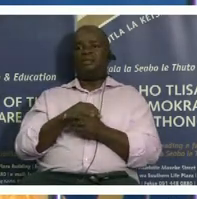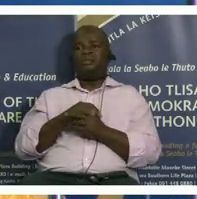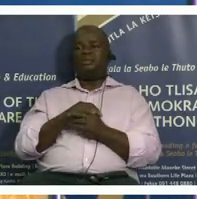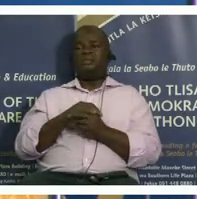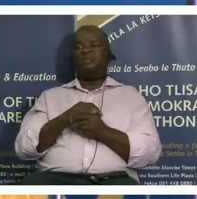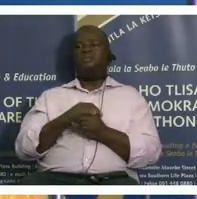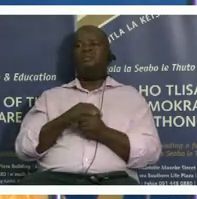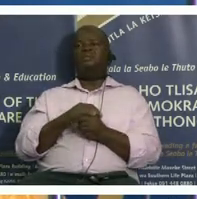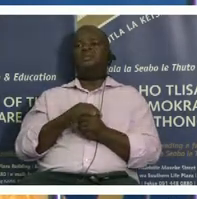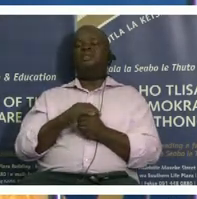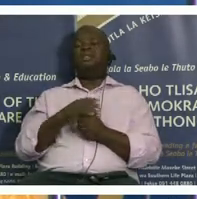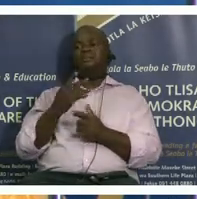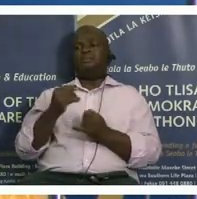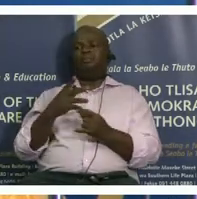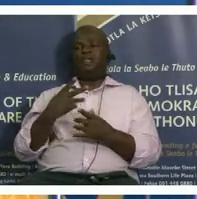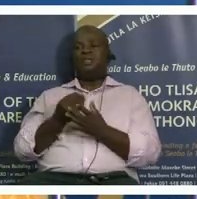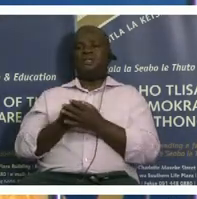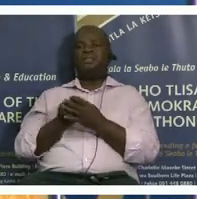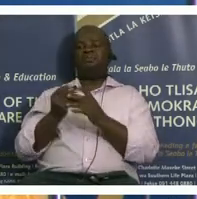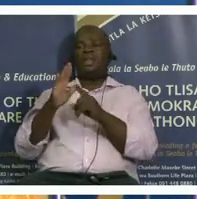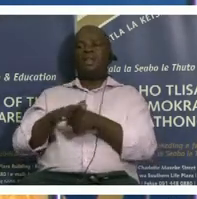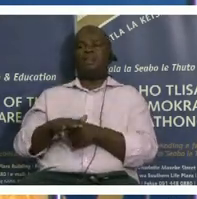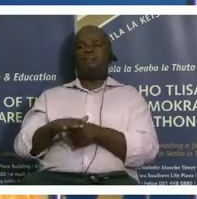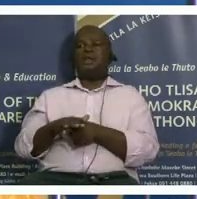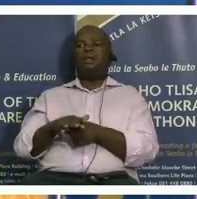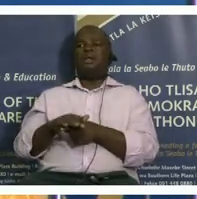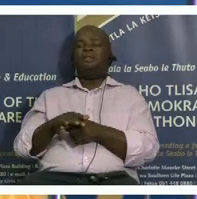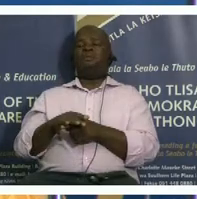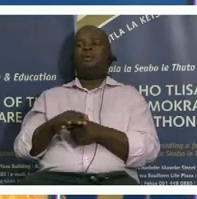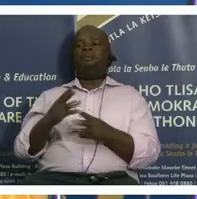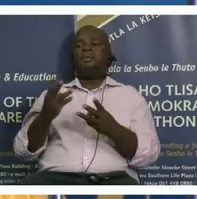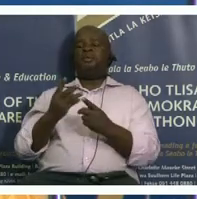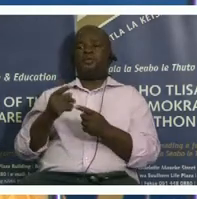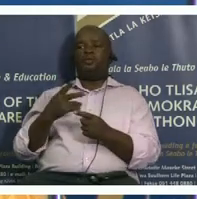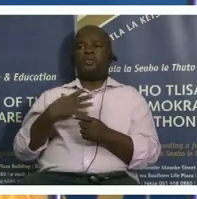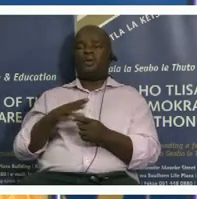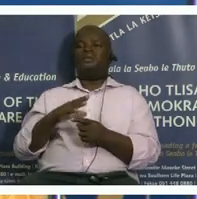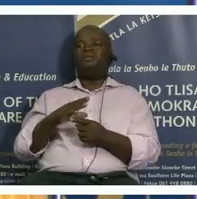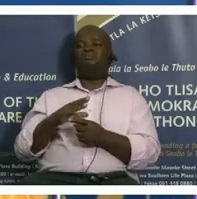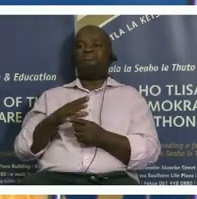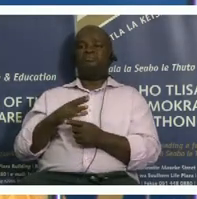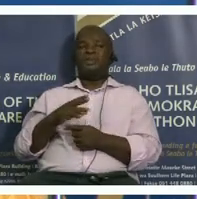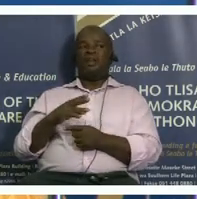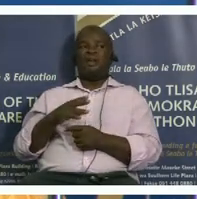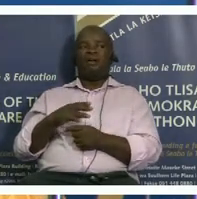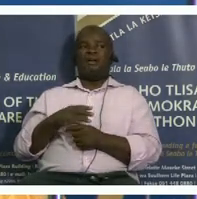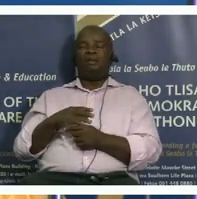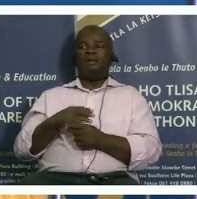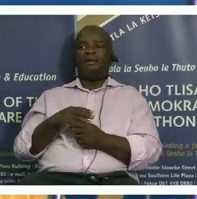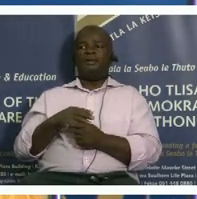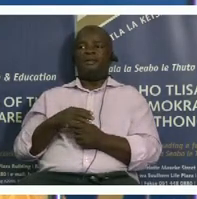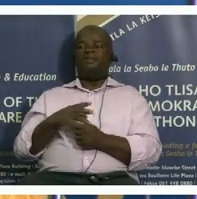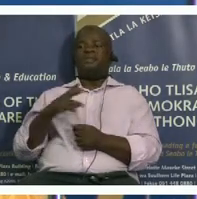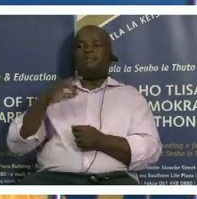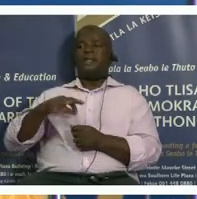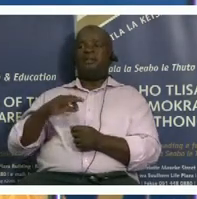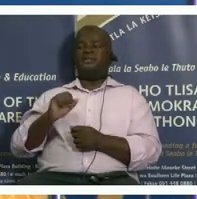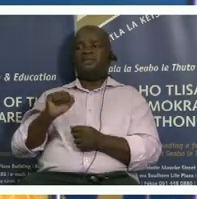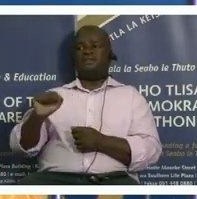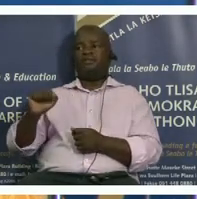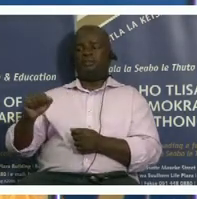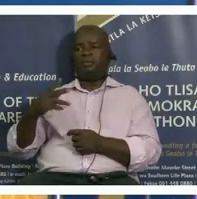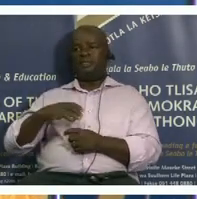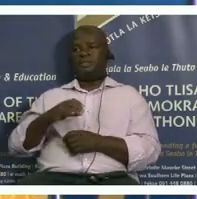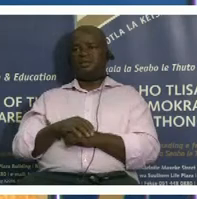to be paralyzed by those who want to only benefit. When there is money